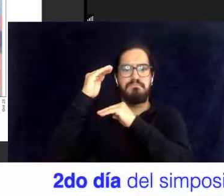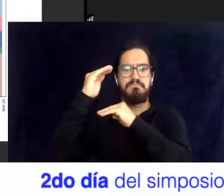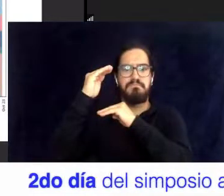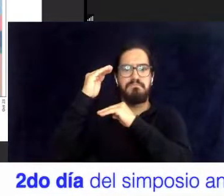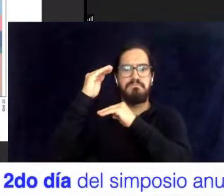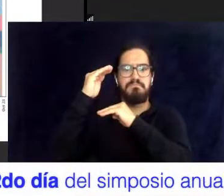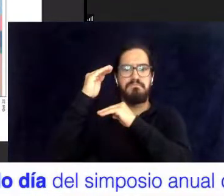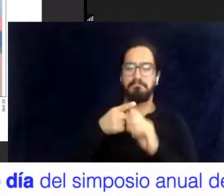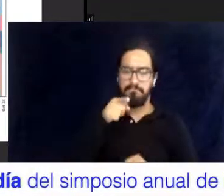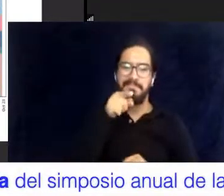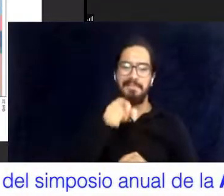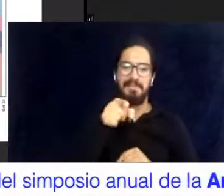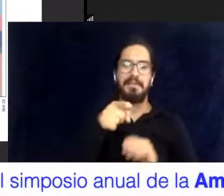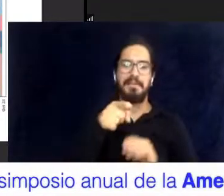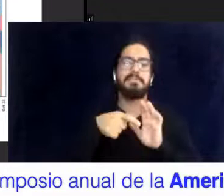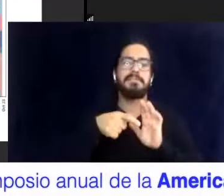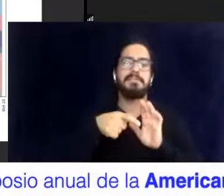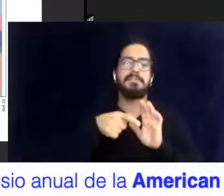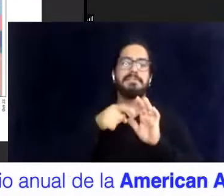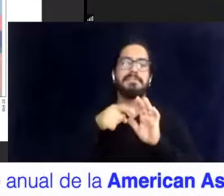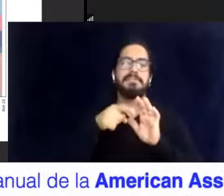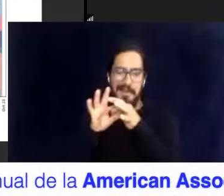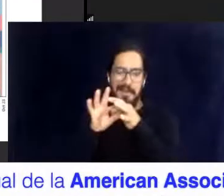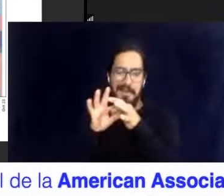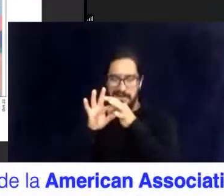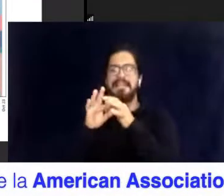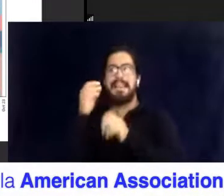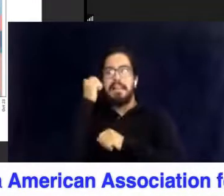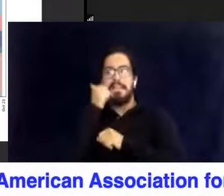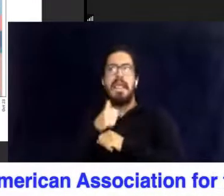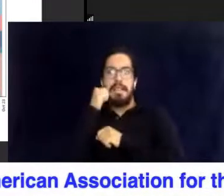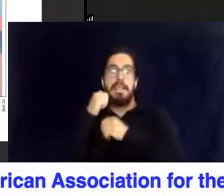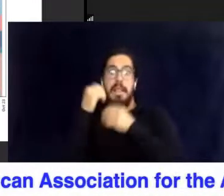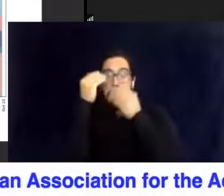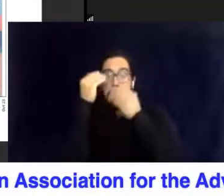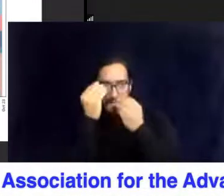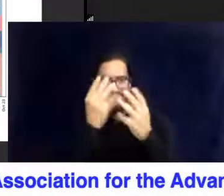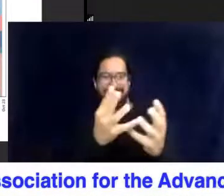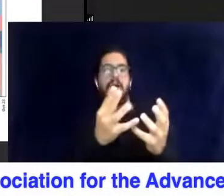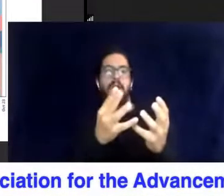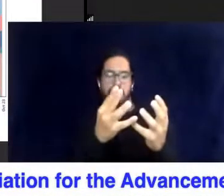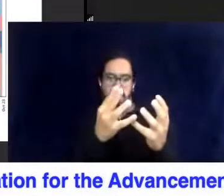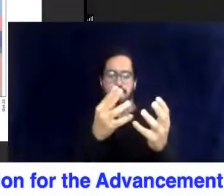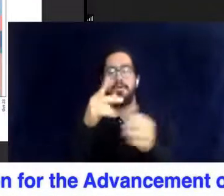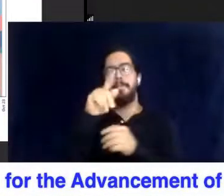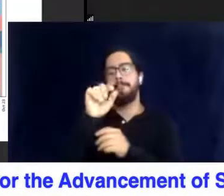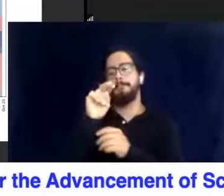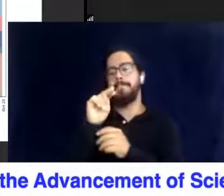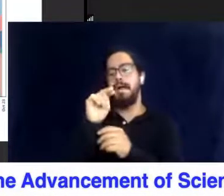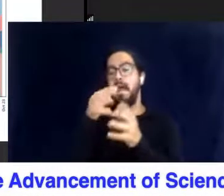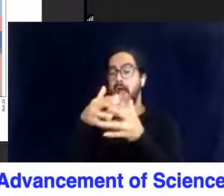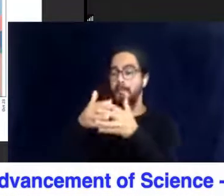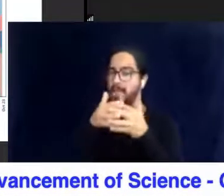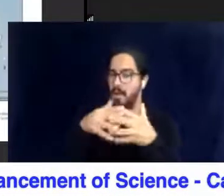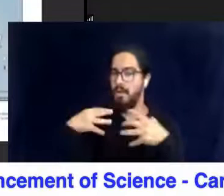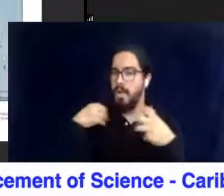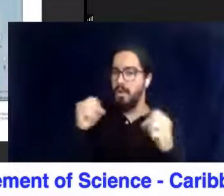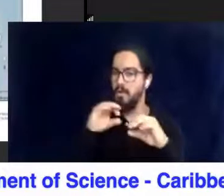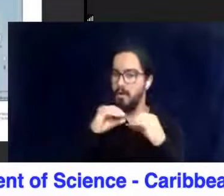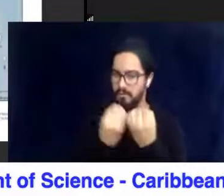based on the reports that are provided on a daily basis to the Pan American Health Organization. Next.